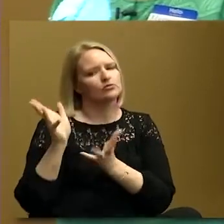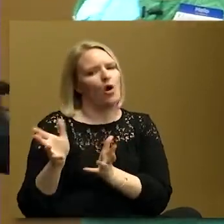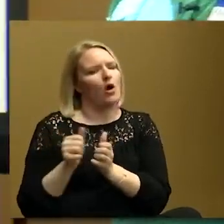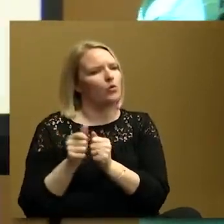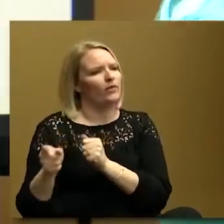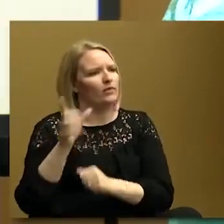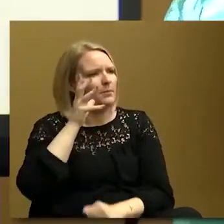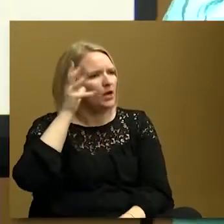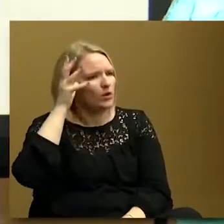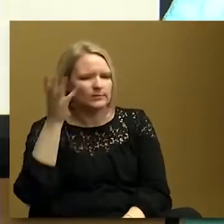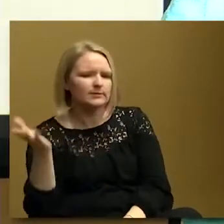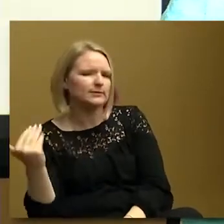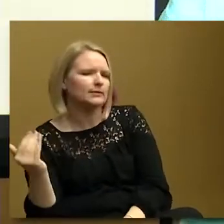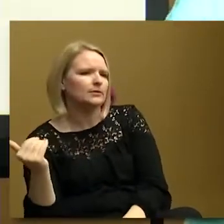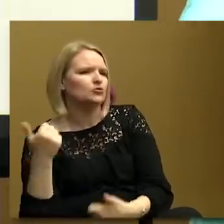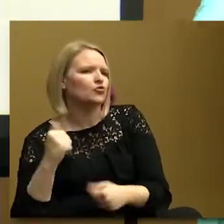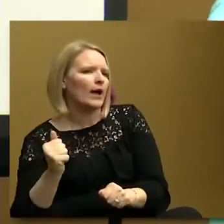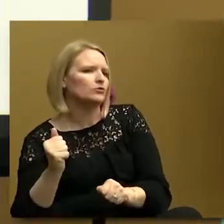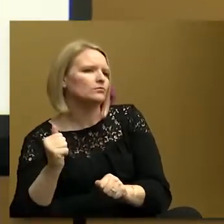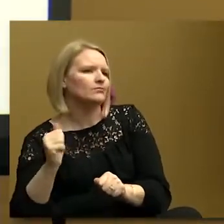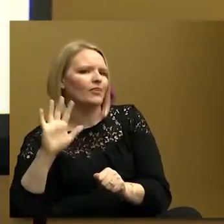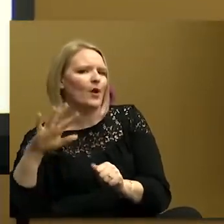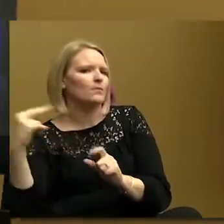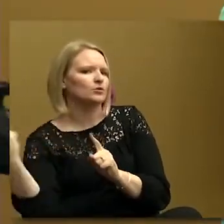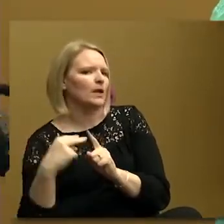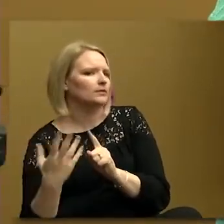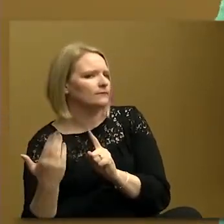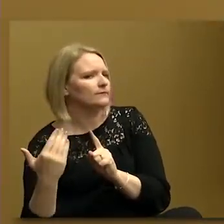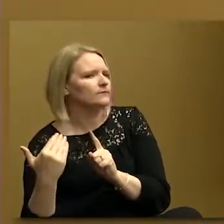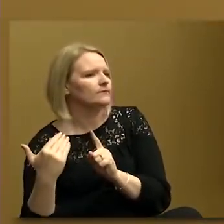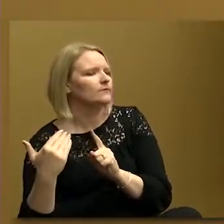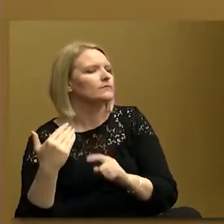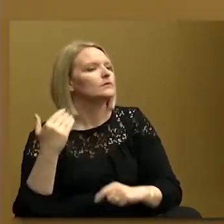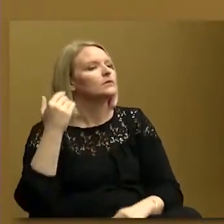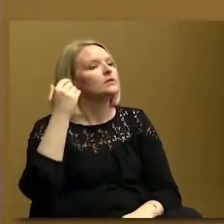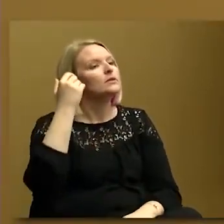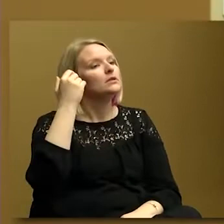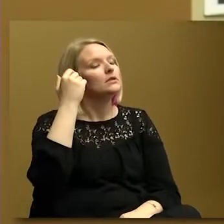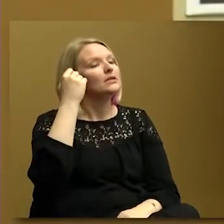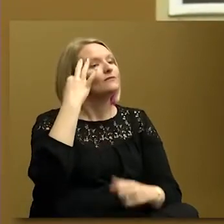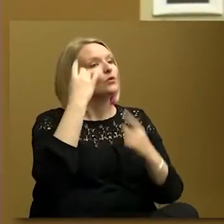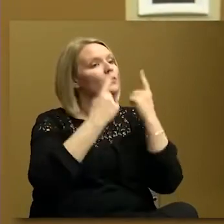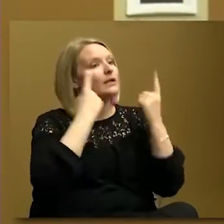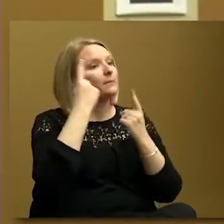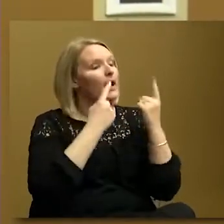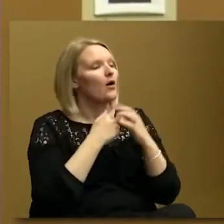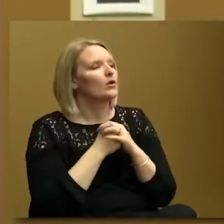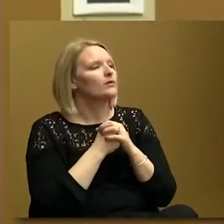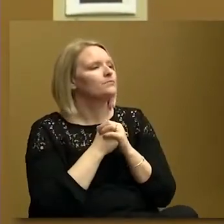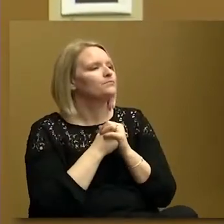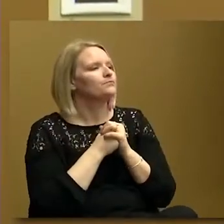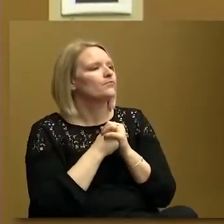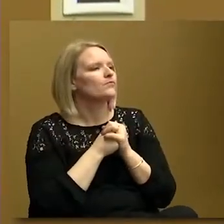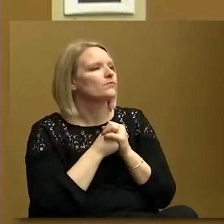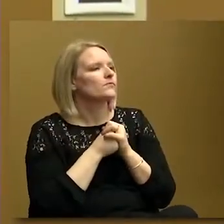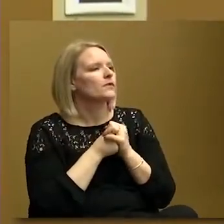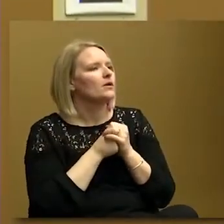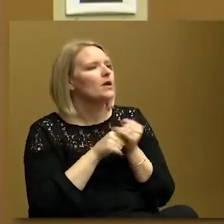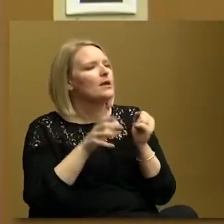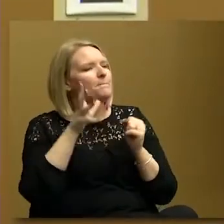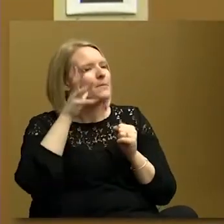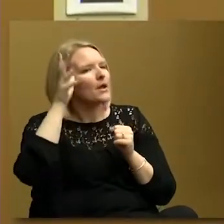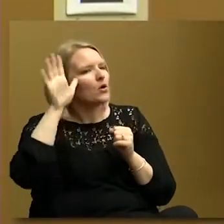and get their take. If you think about it from a parent point